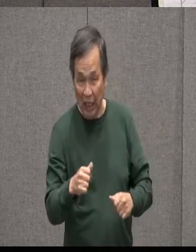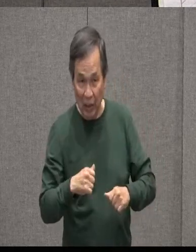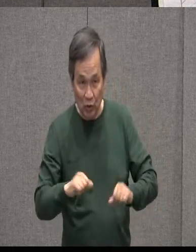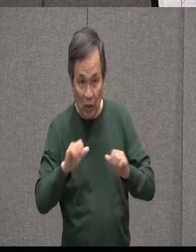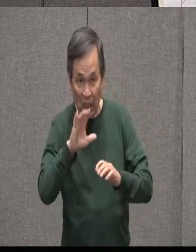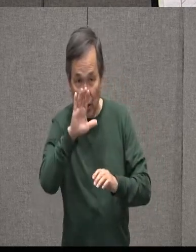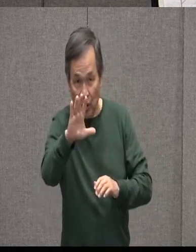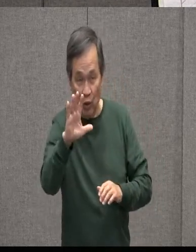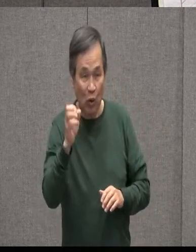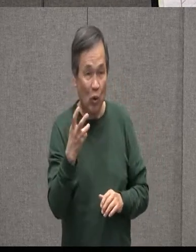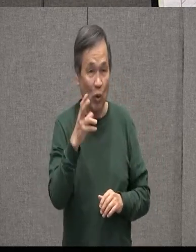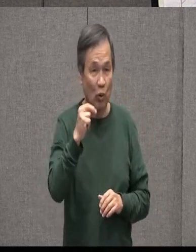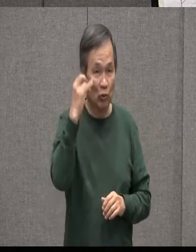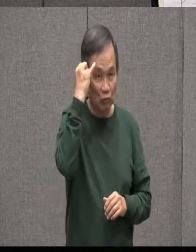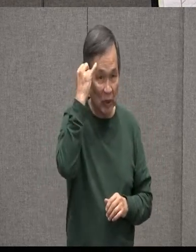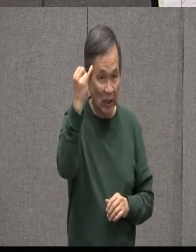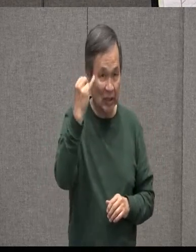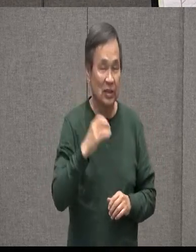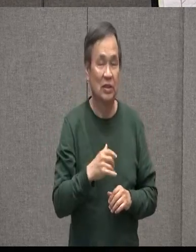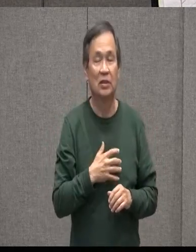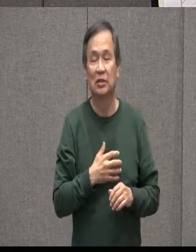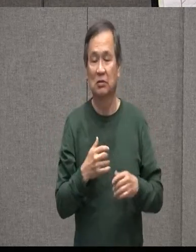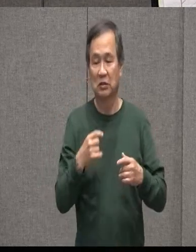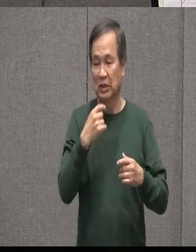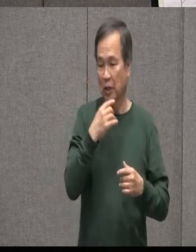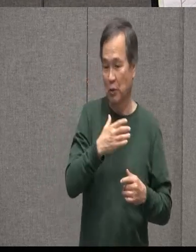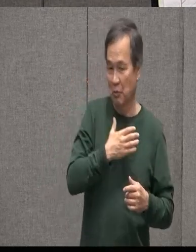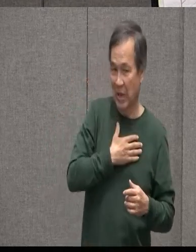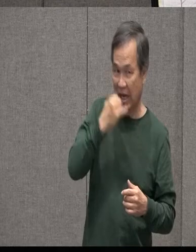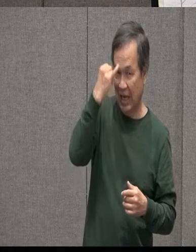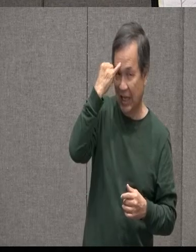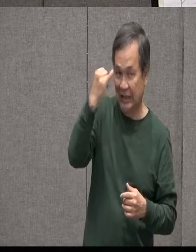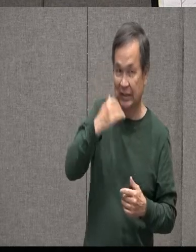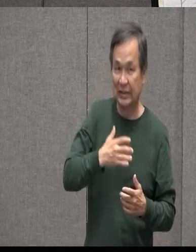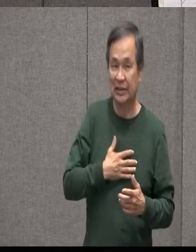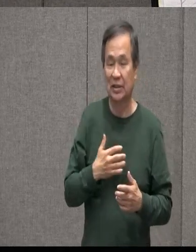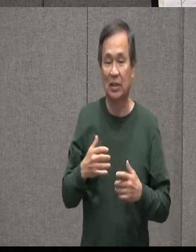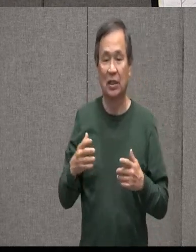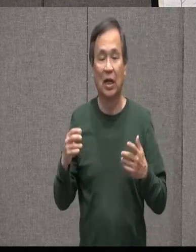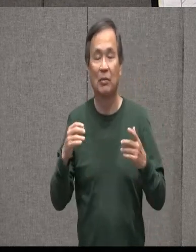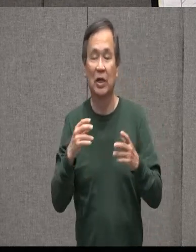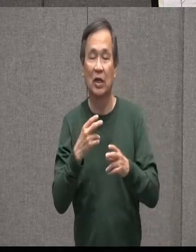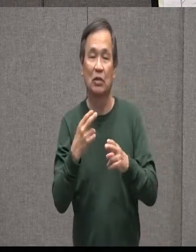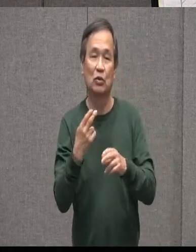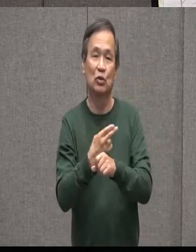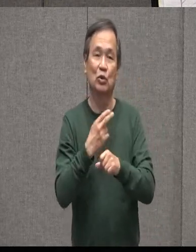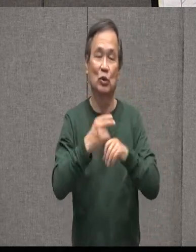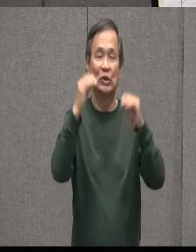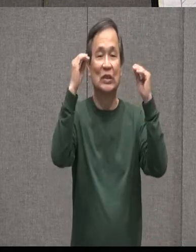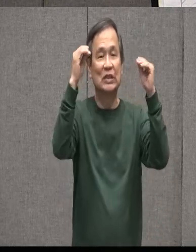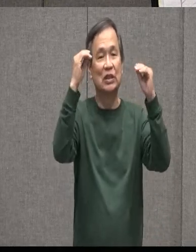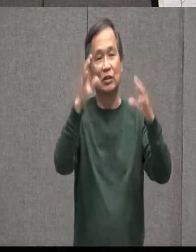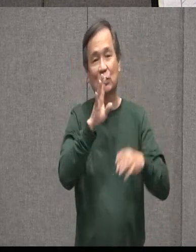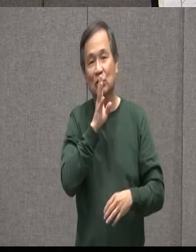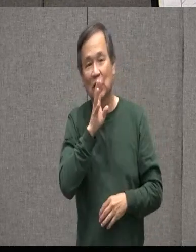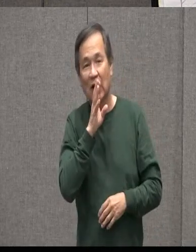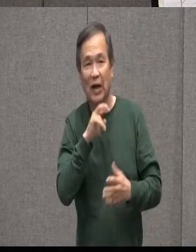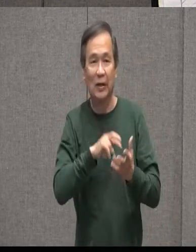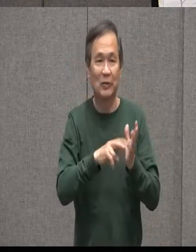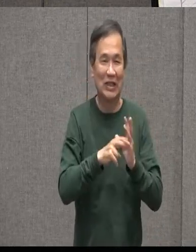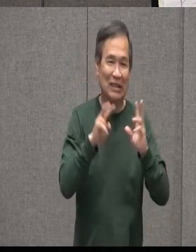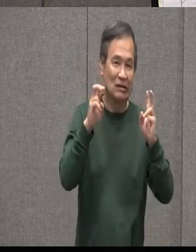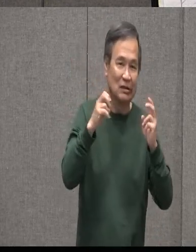Hello, welcome back to problem solving. We are going to move right back into Cindy's cats that we